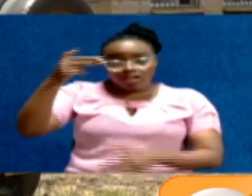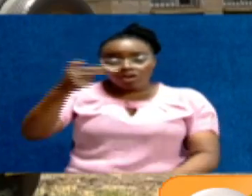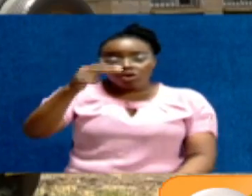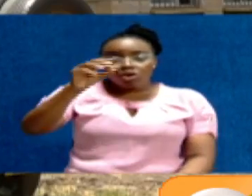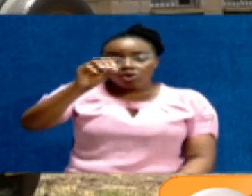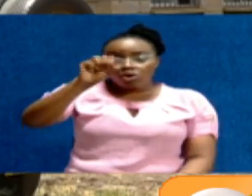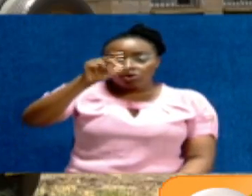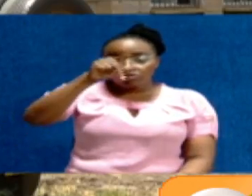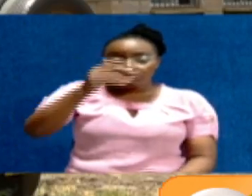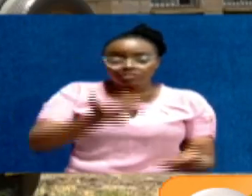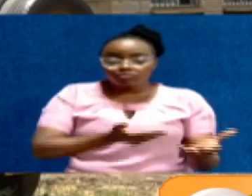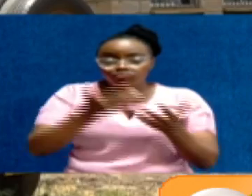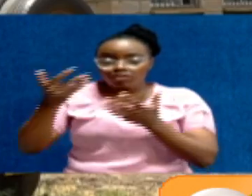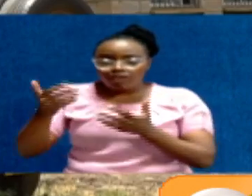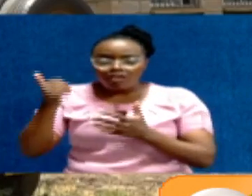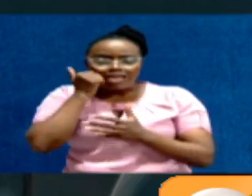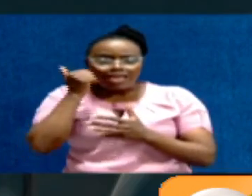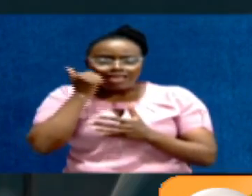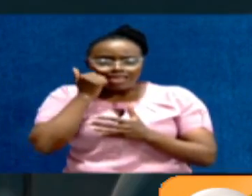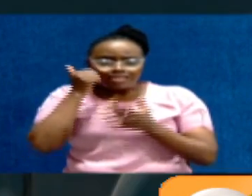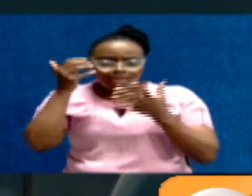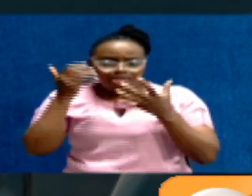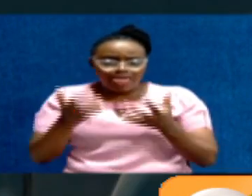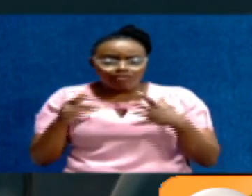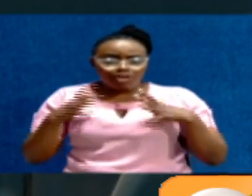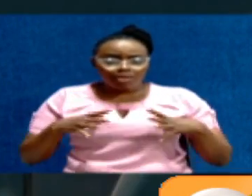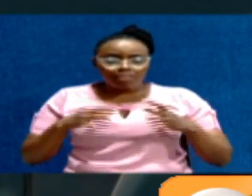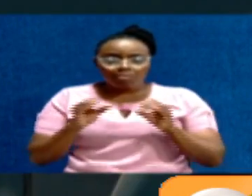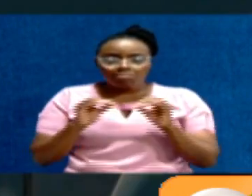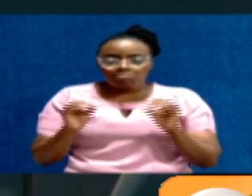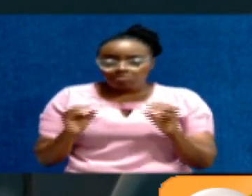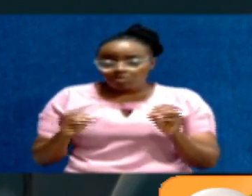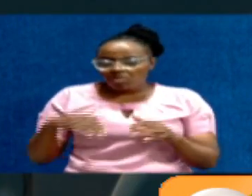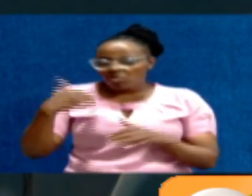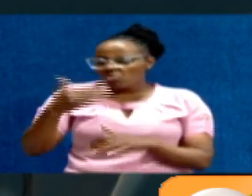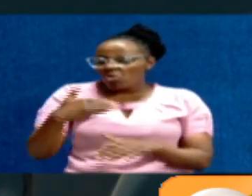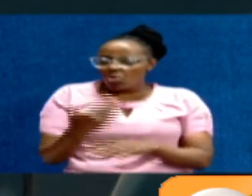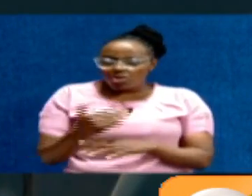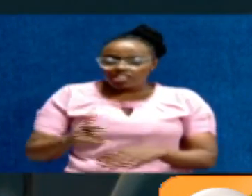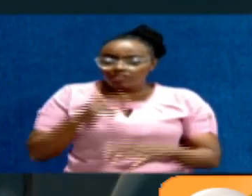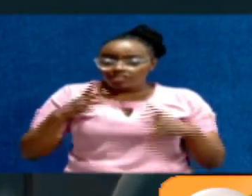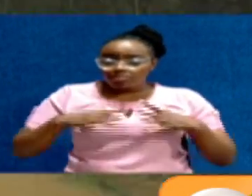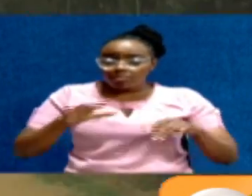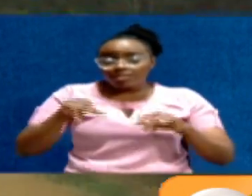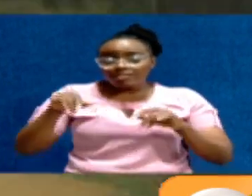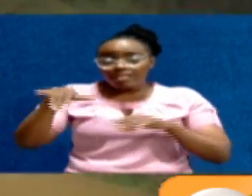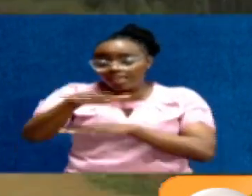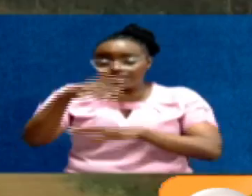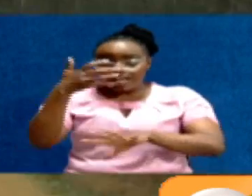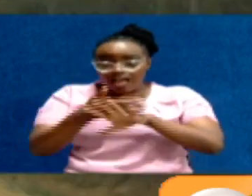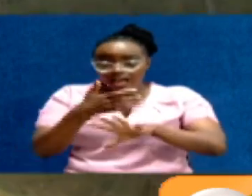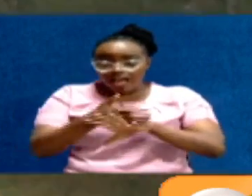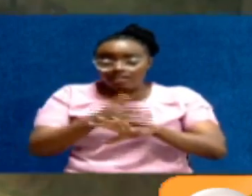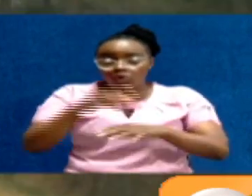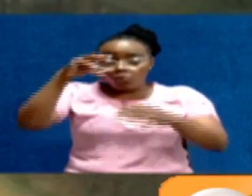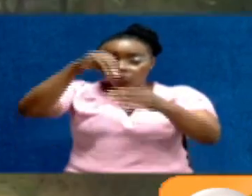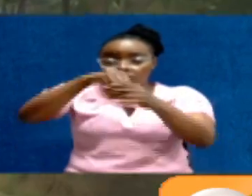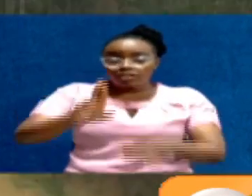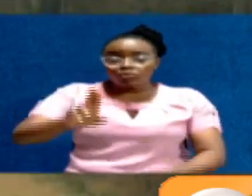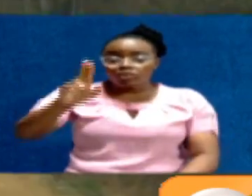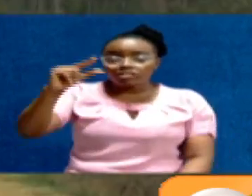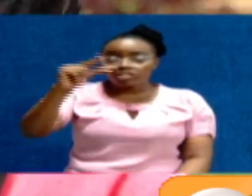Hospice. It can hardly transport very ill patients, and it is not very useful when visiting patients who live in difficult terrains within Uasin